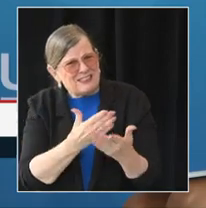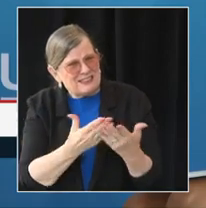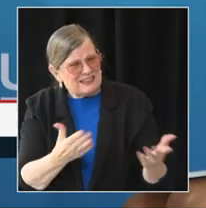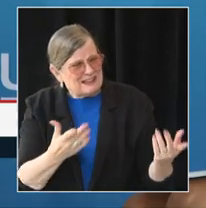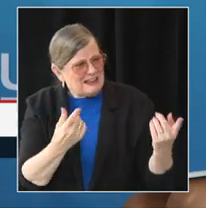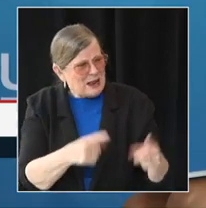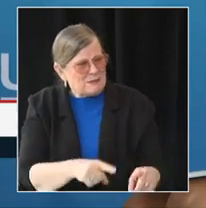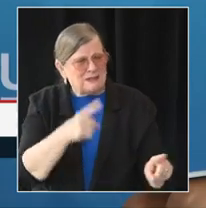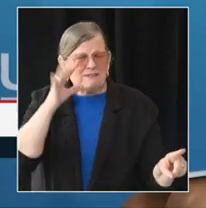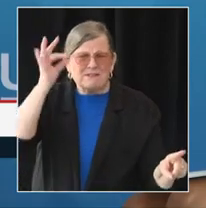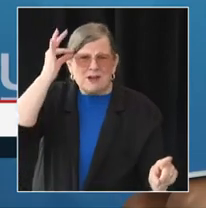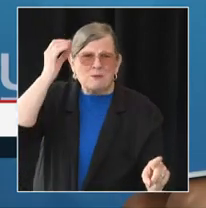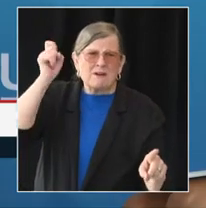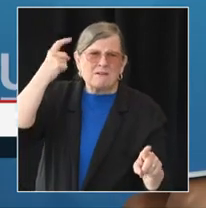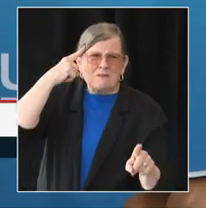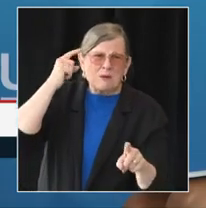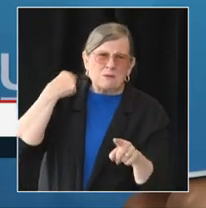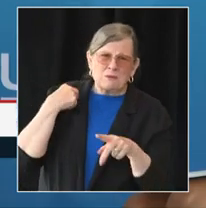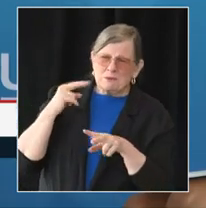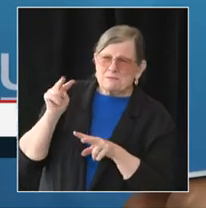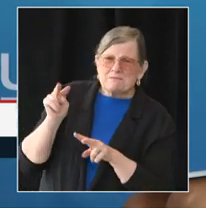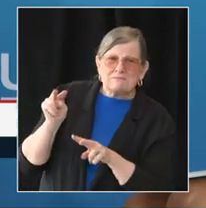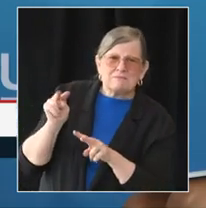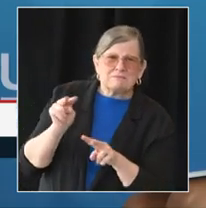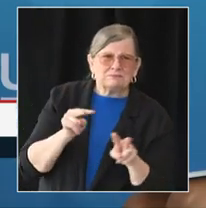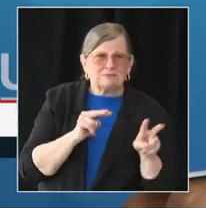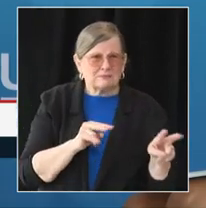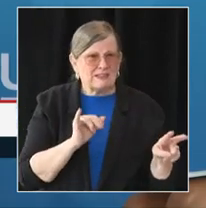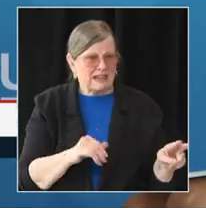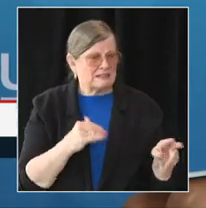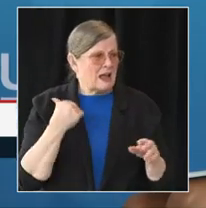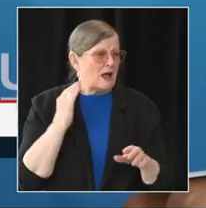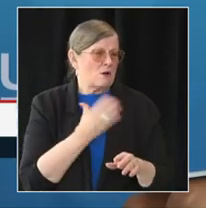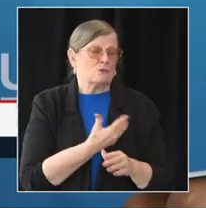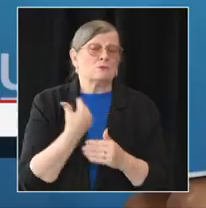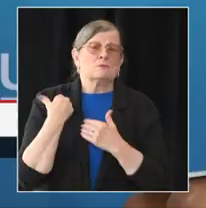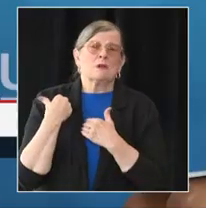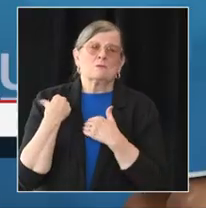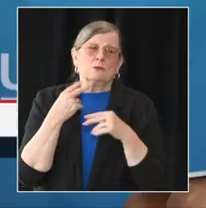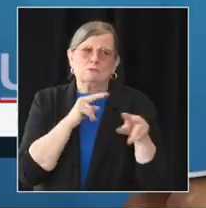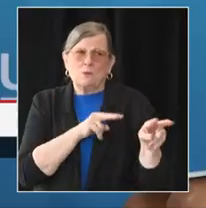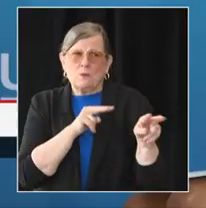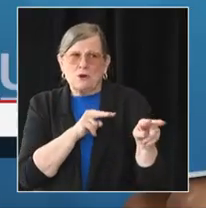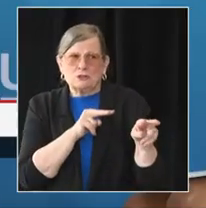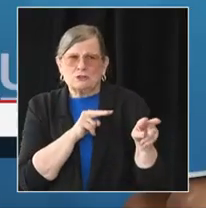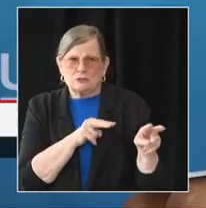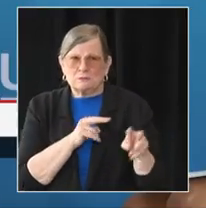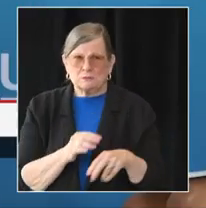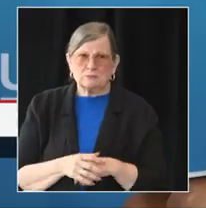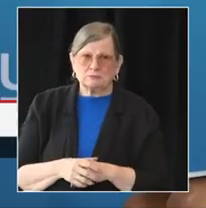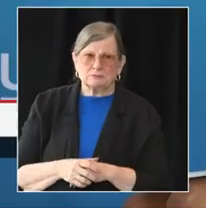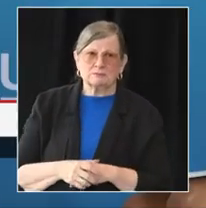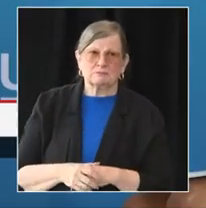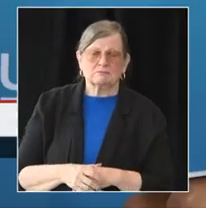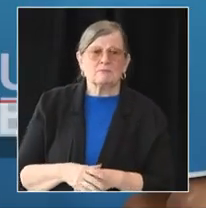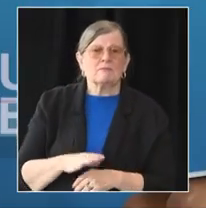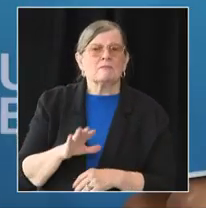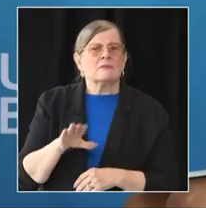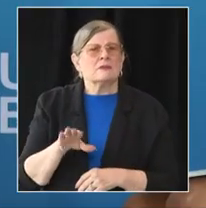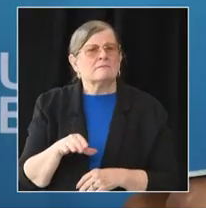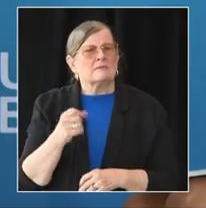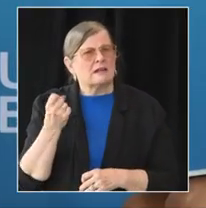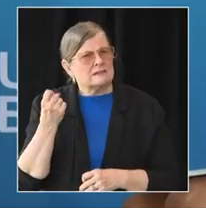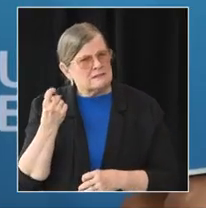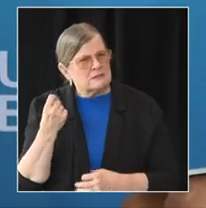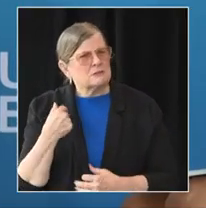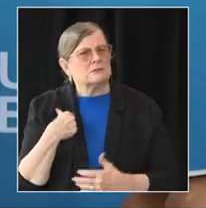job. And it also, as you note, while we had to look at the next 4 years in our